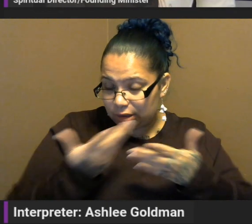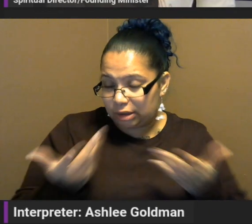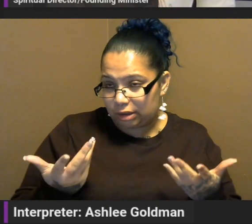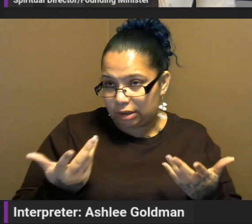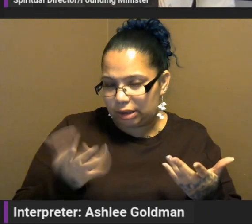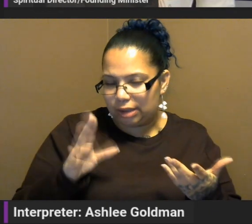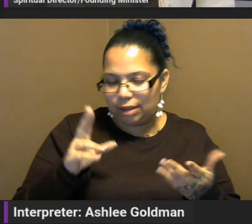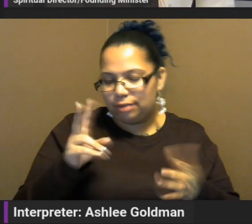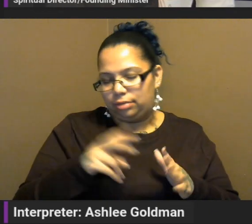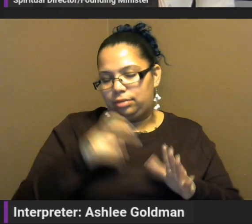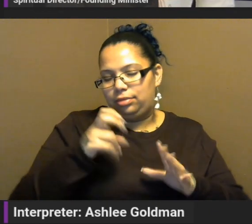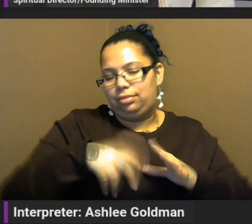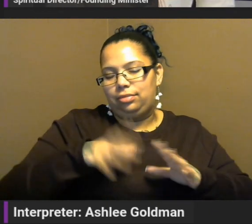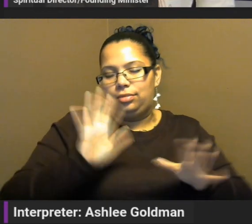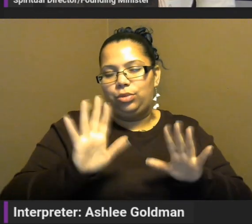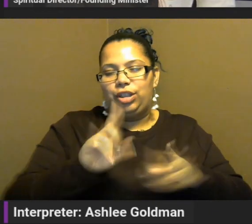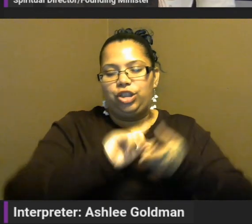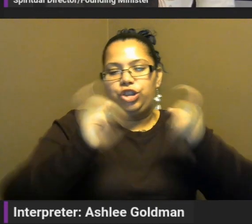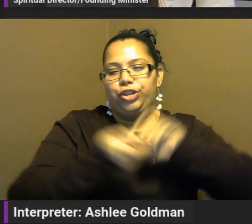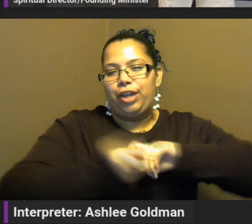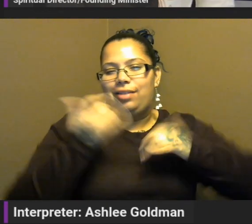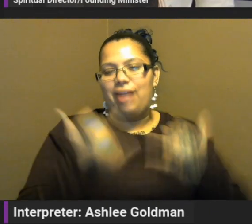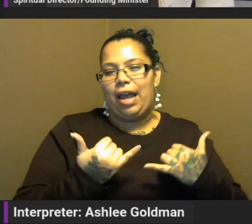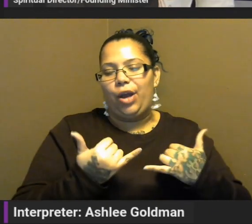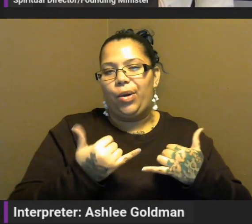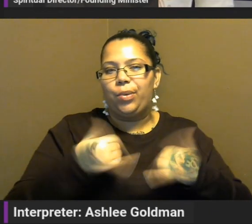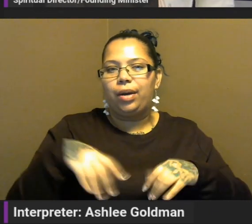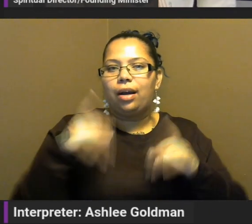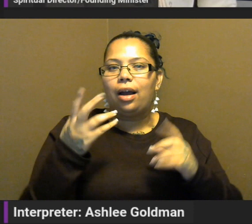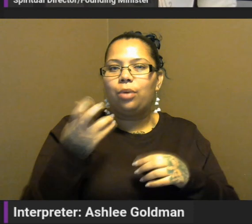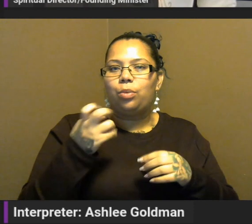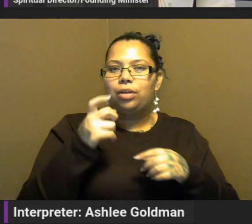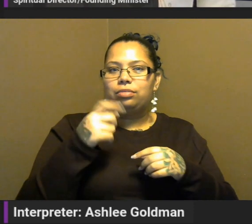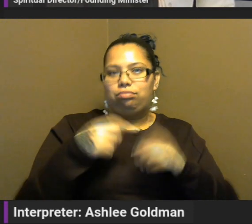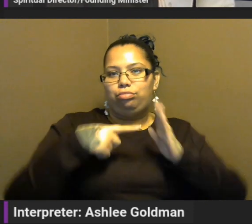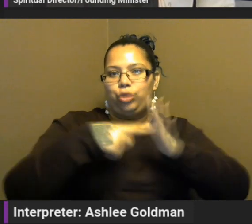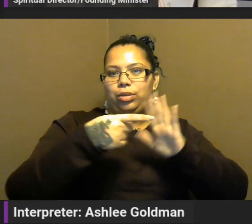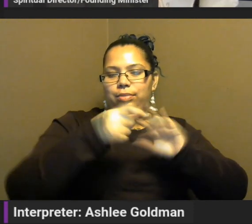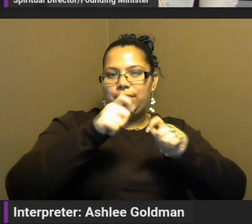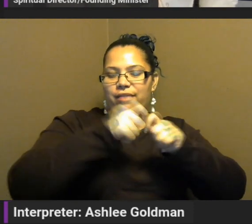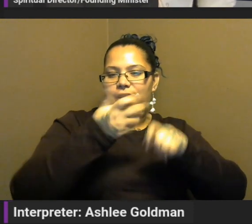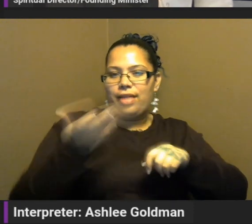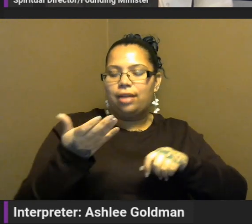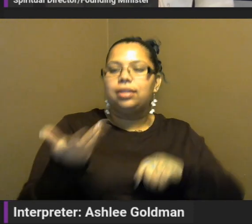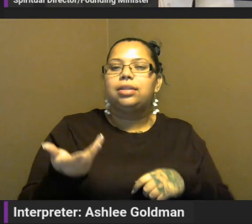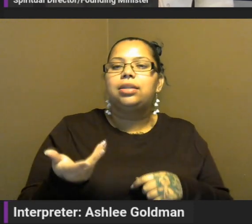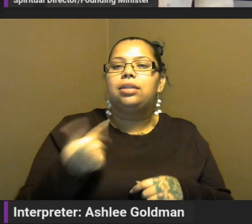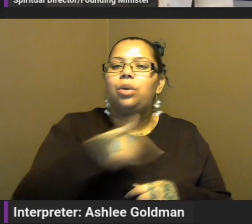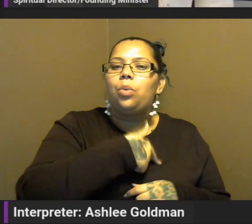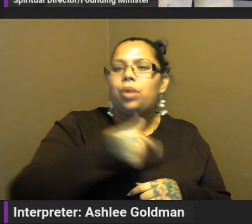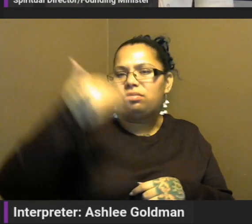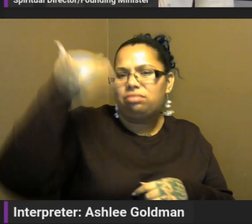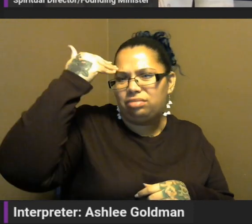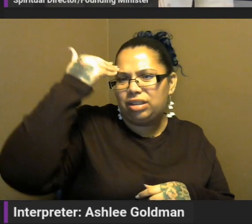Let's jump right in right now. We're going to do a remix of this, but let's highlight a couple of things. We become conscious of darkness only